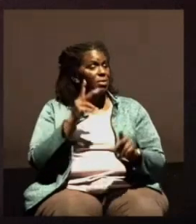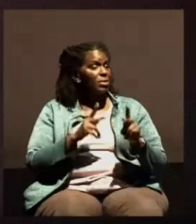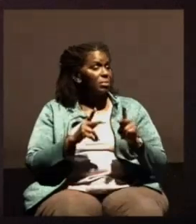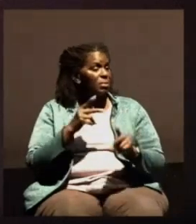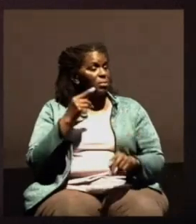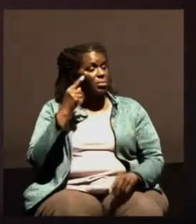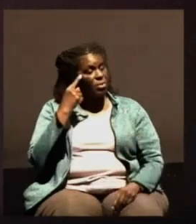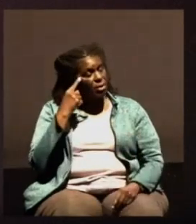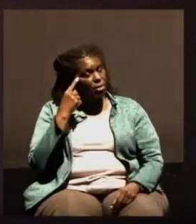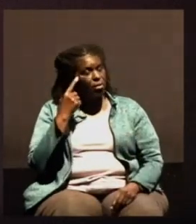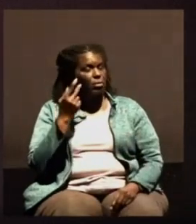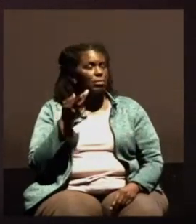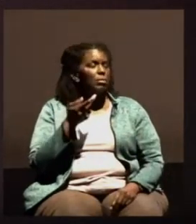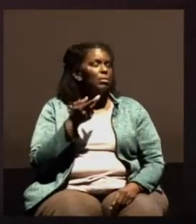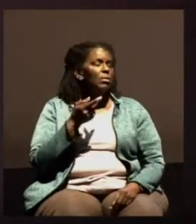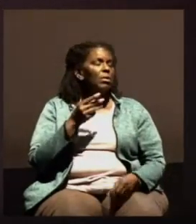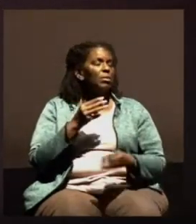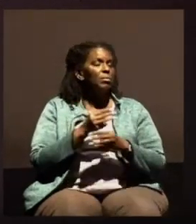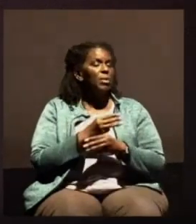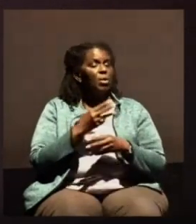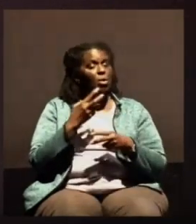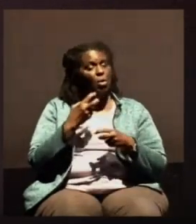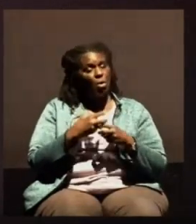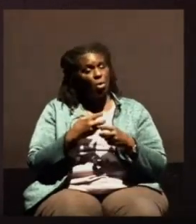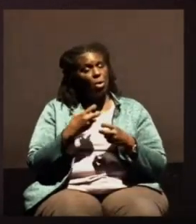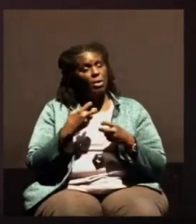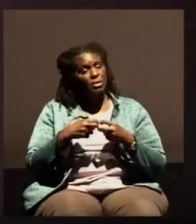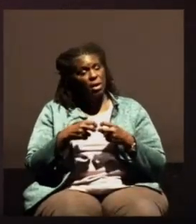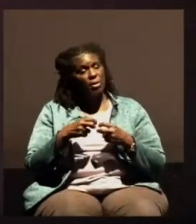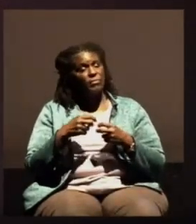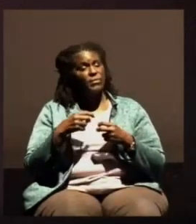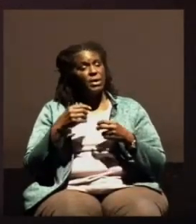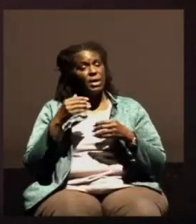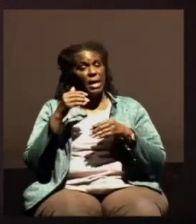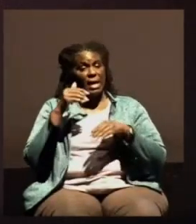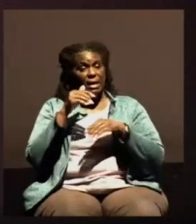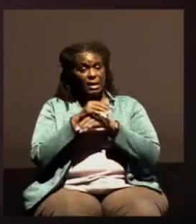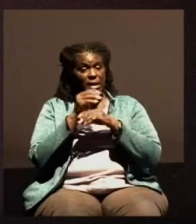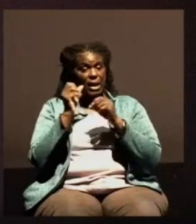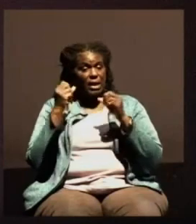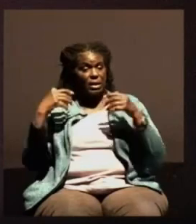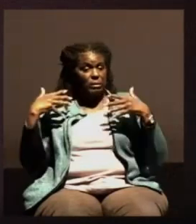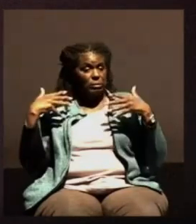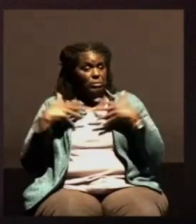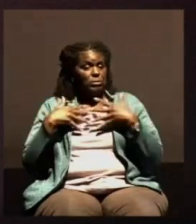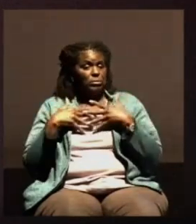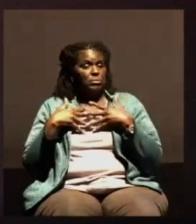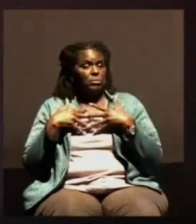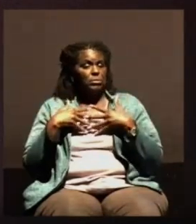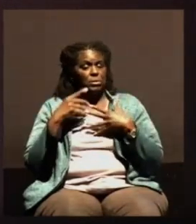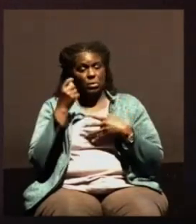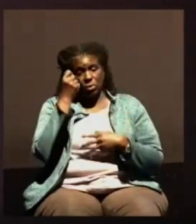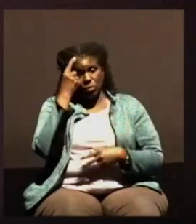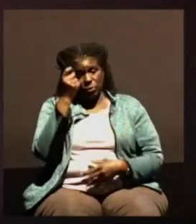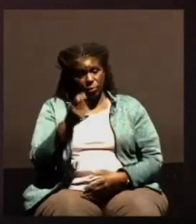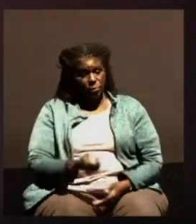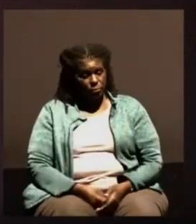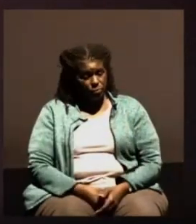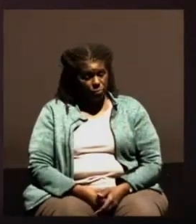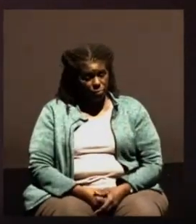hard, it's difficult, it gives you nightmares, and there's hate involved in it.